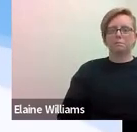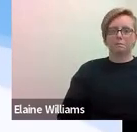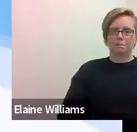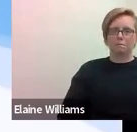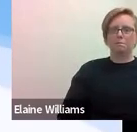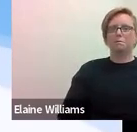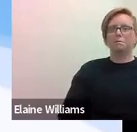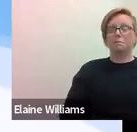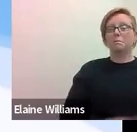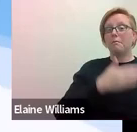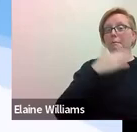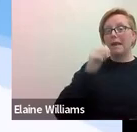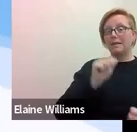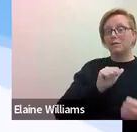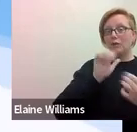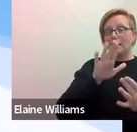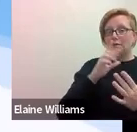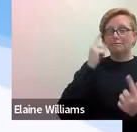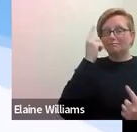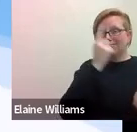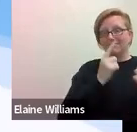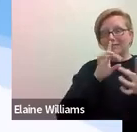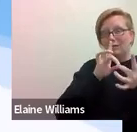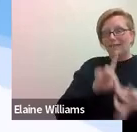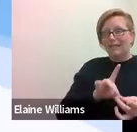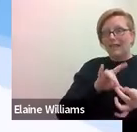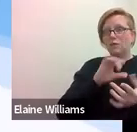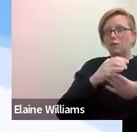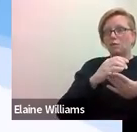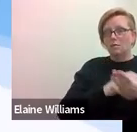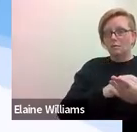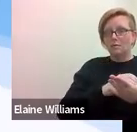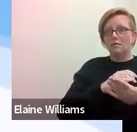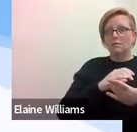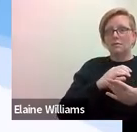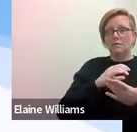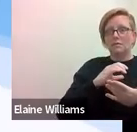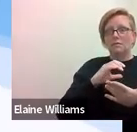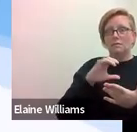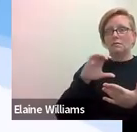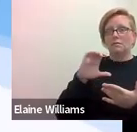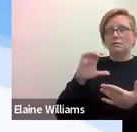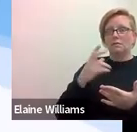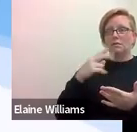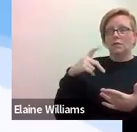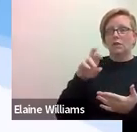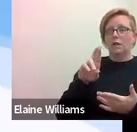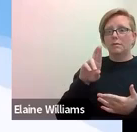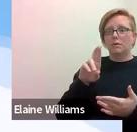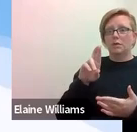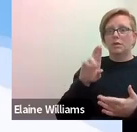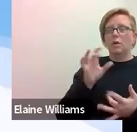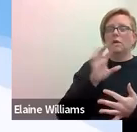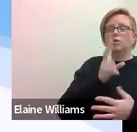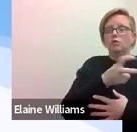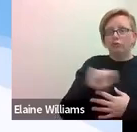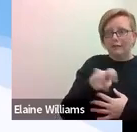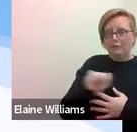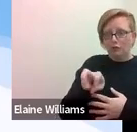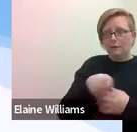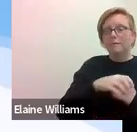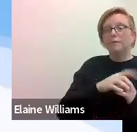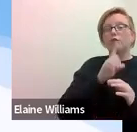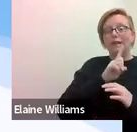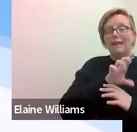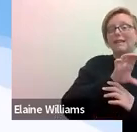So best practices around this, again, it's so important that both CDS and the SAU is really prepared for